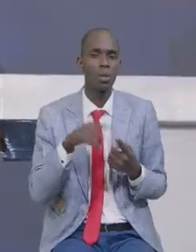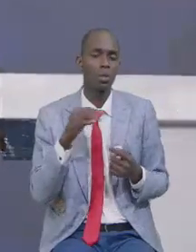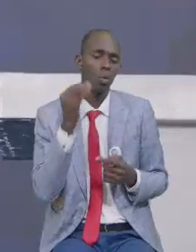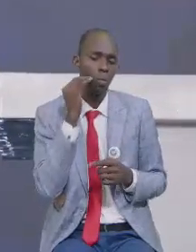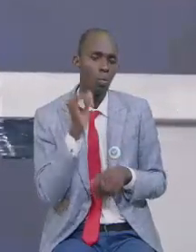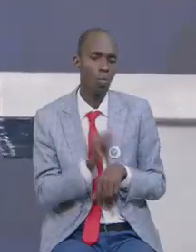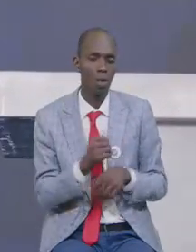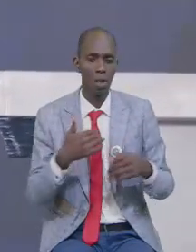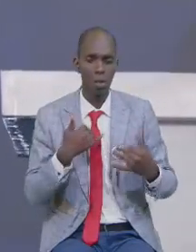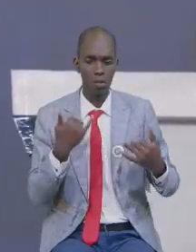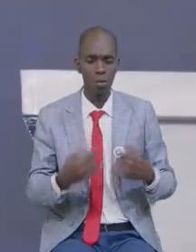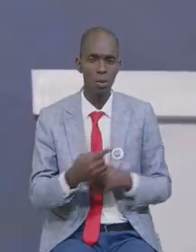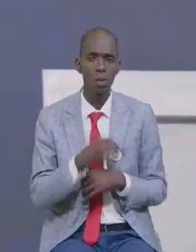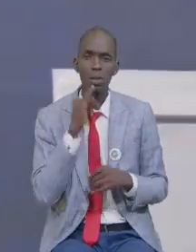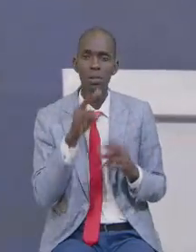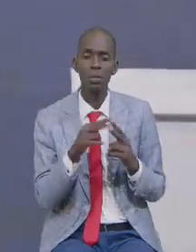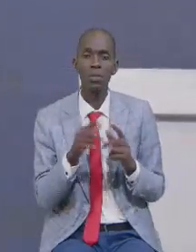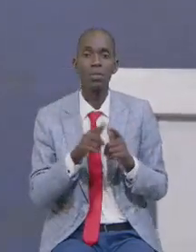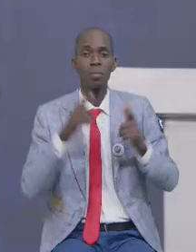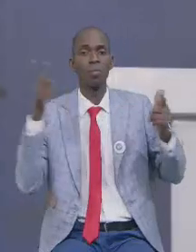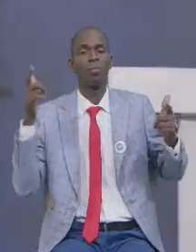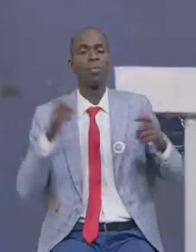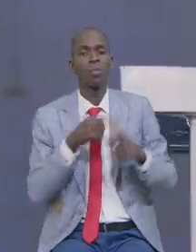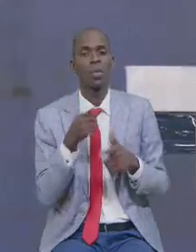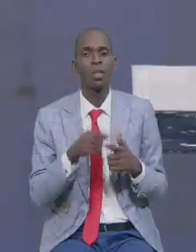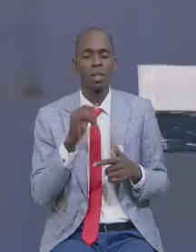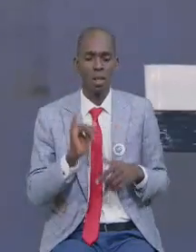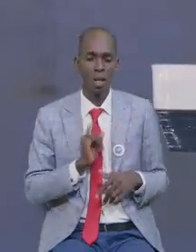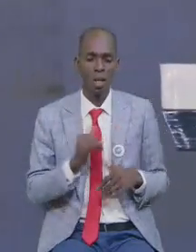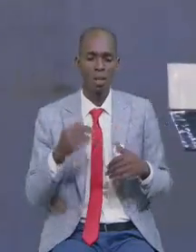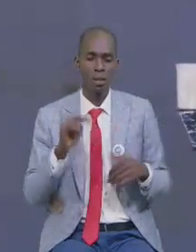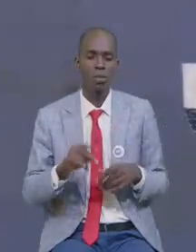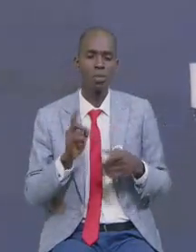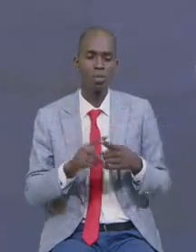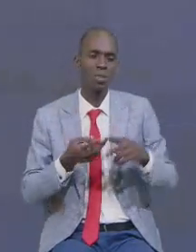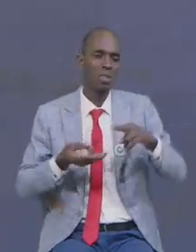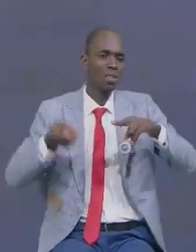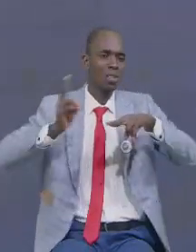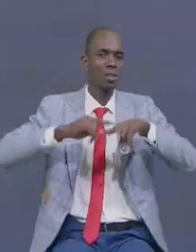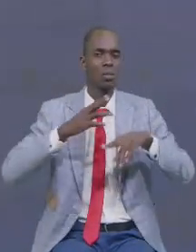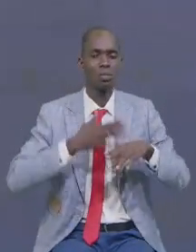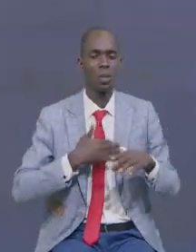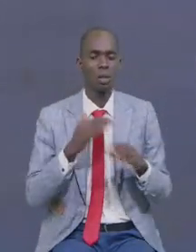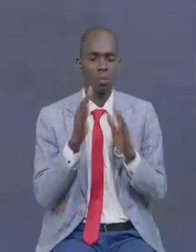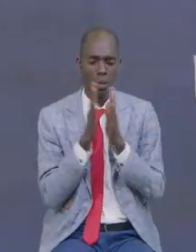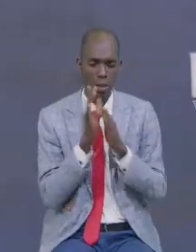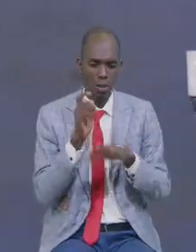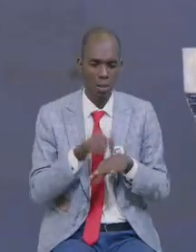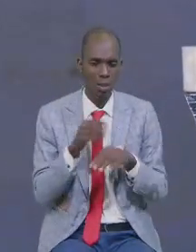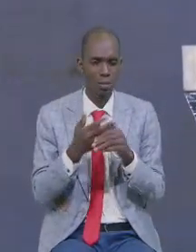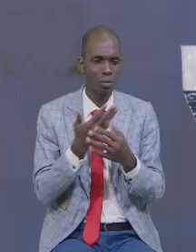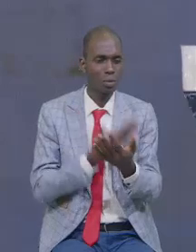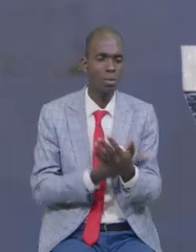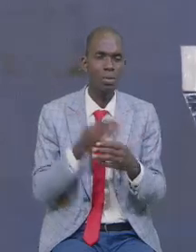I have to increase my prayer time in the morning to 3 hours.